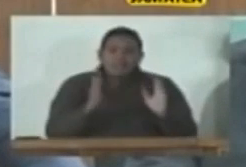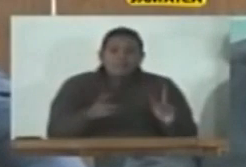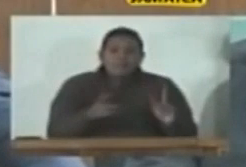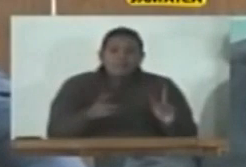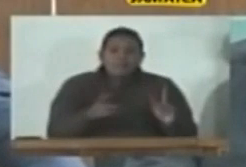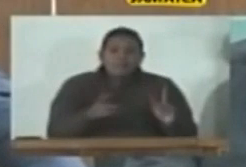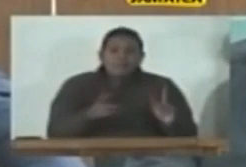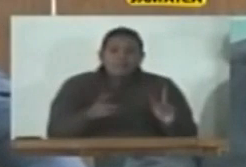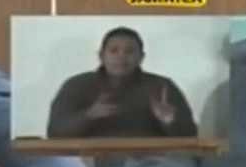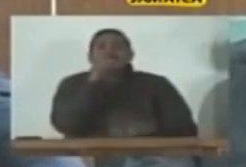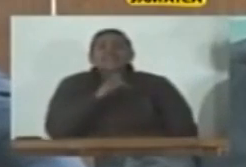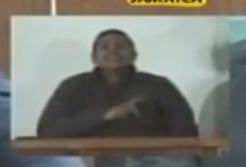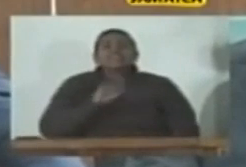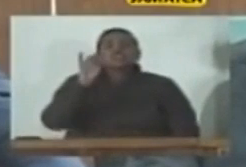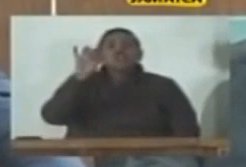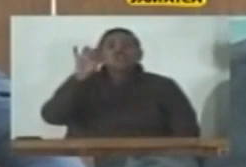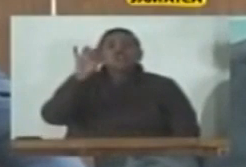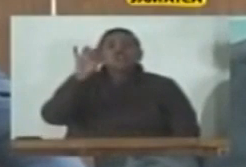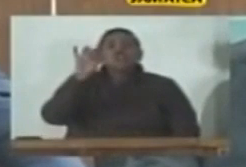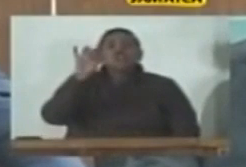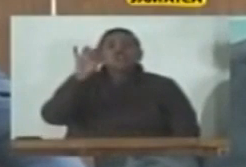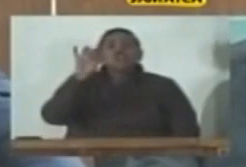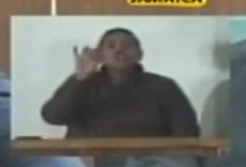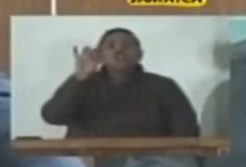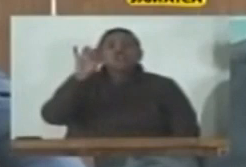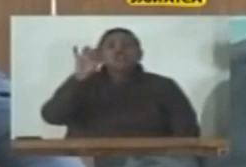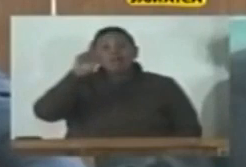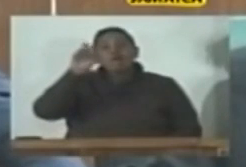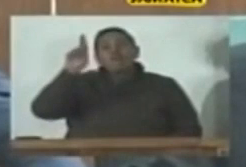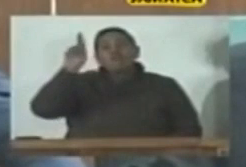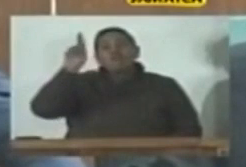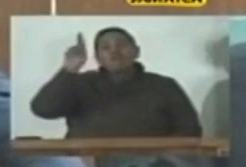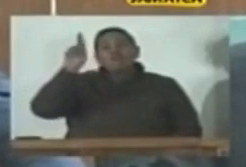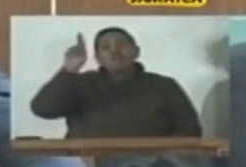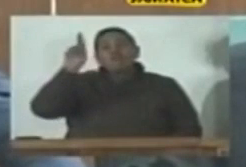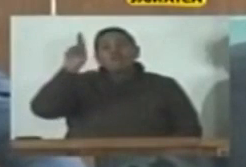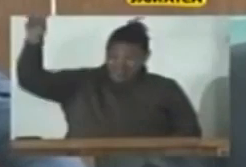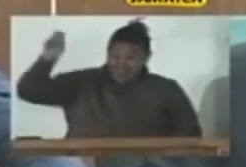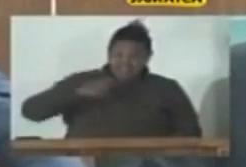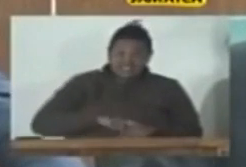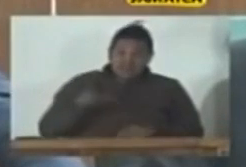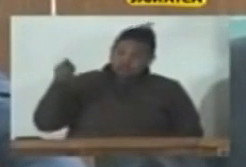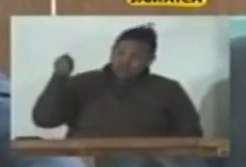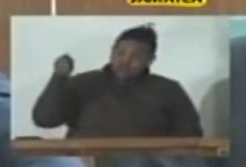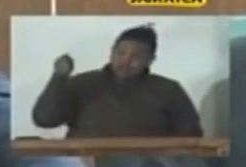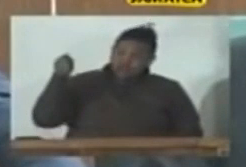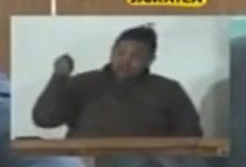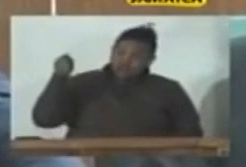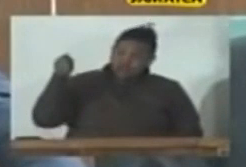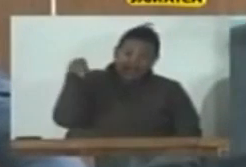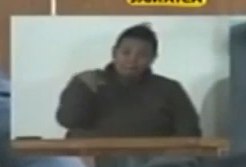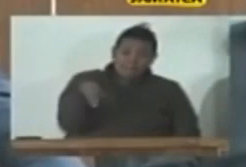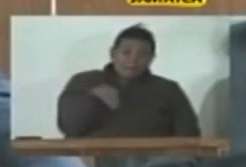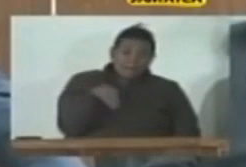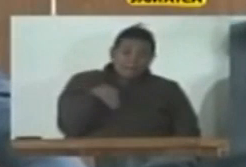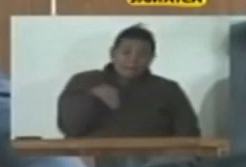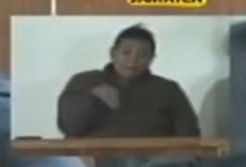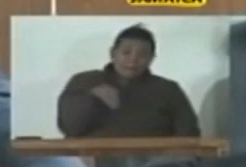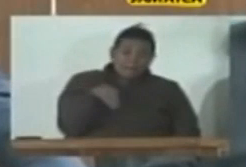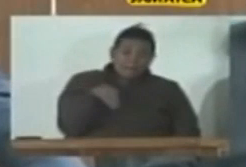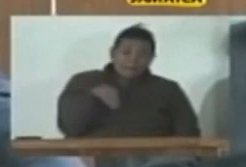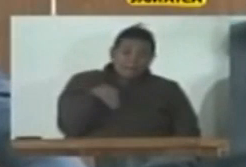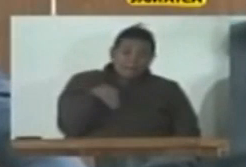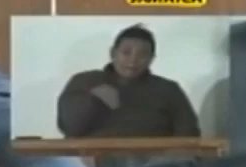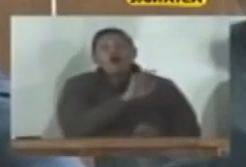out the monies being spent on traveling, Miss Paulette and her family are left to survive from hand to mouth.